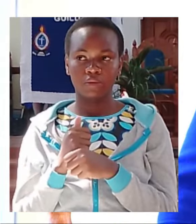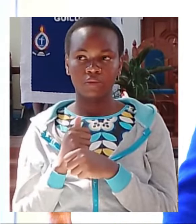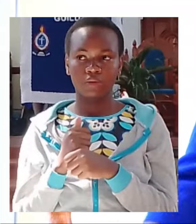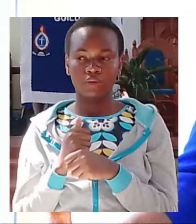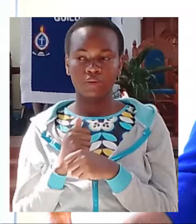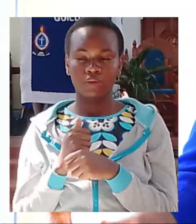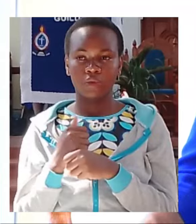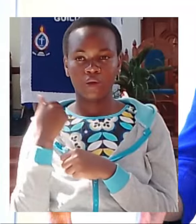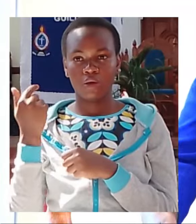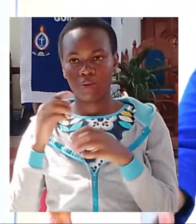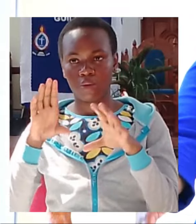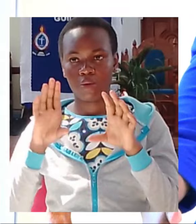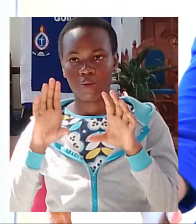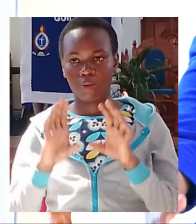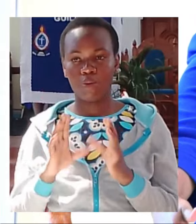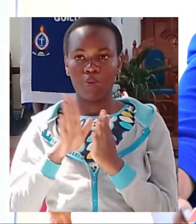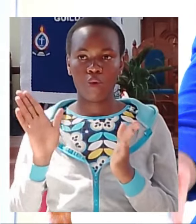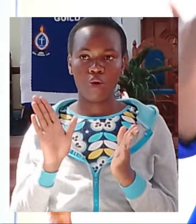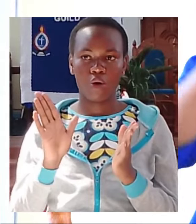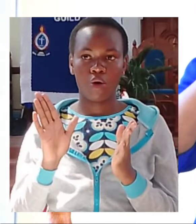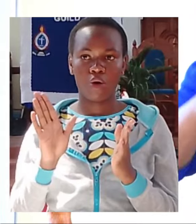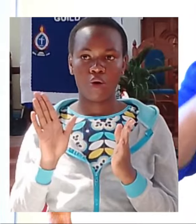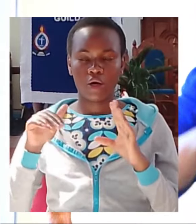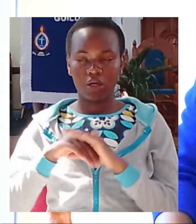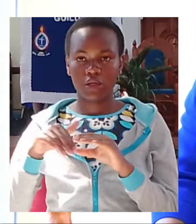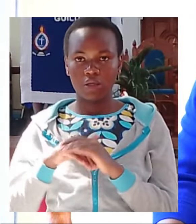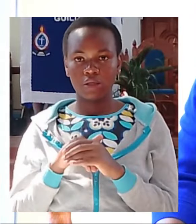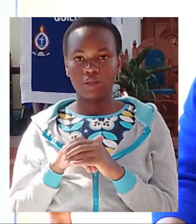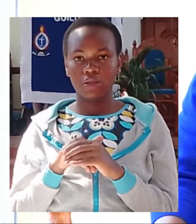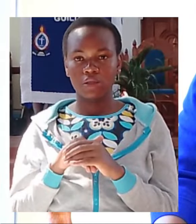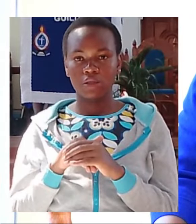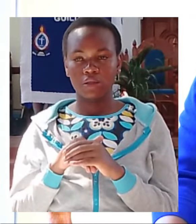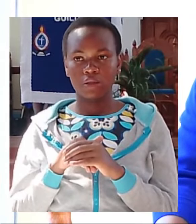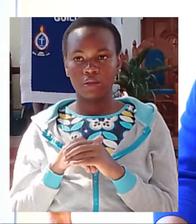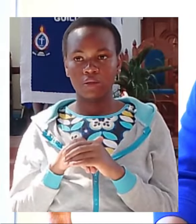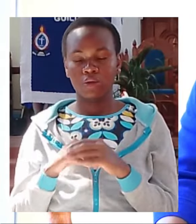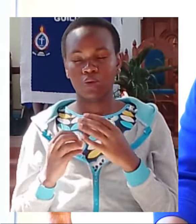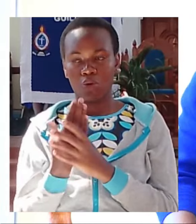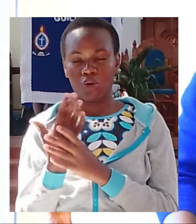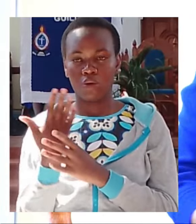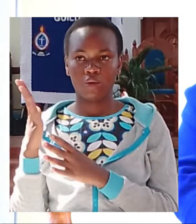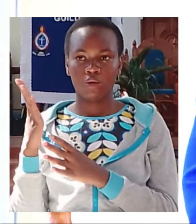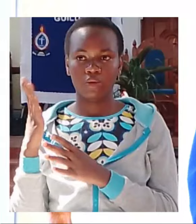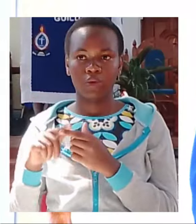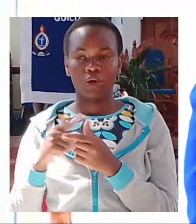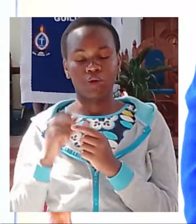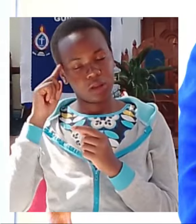you have only buried more people than you have brought into this group, you need to